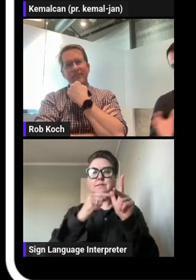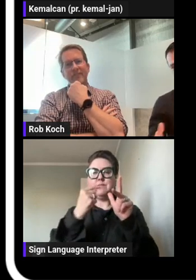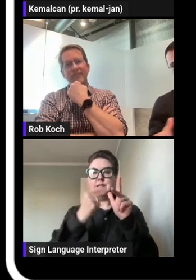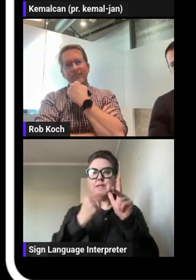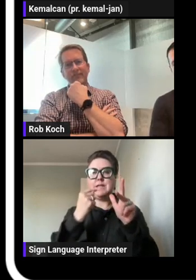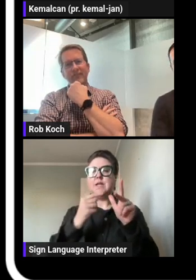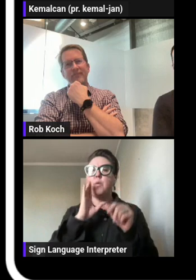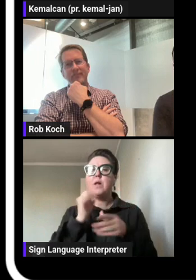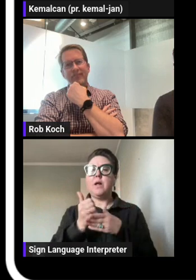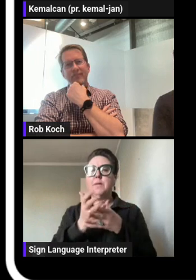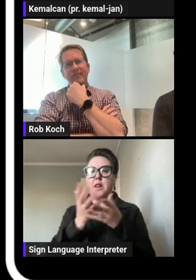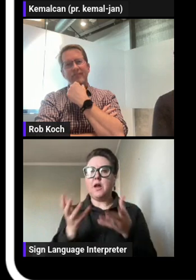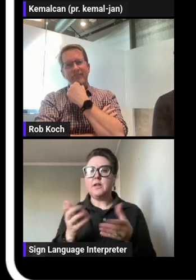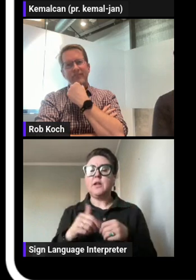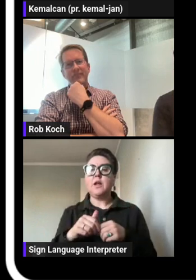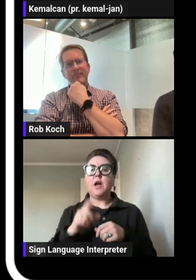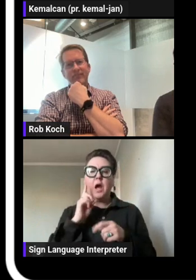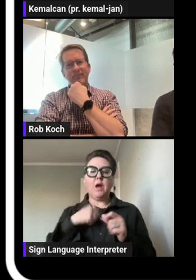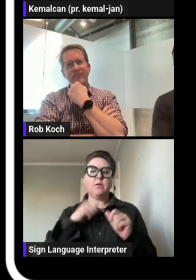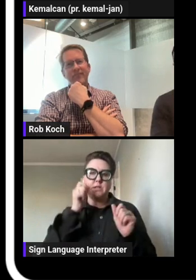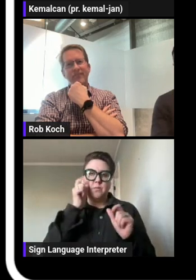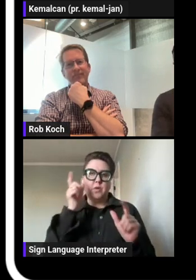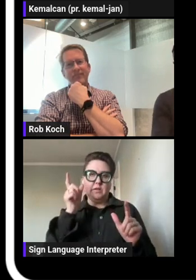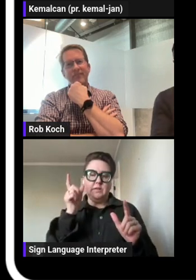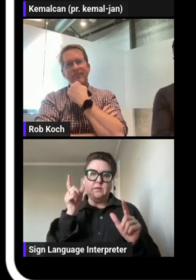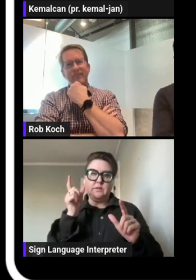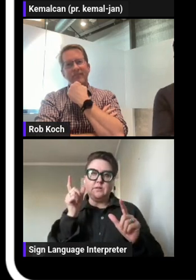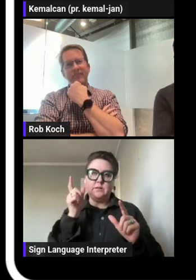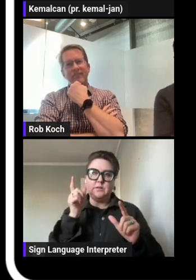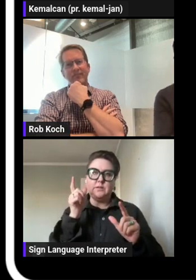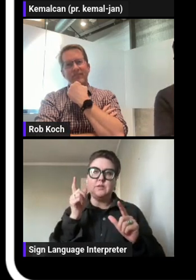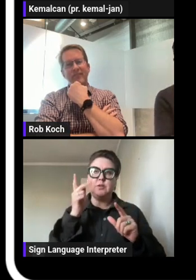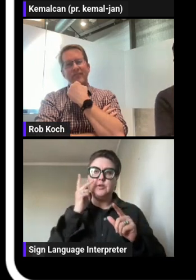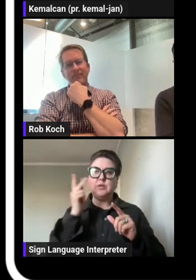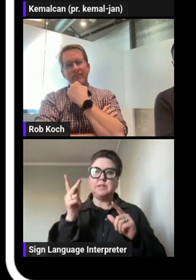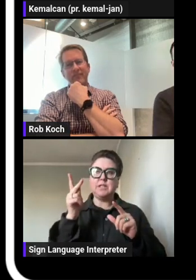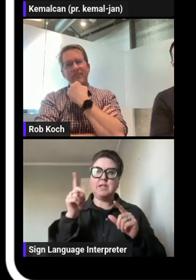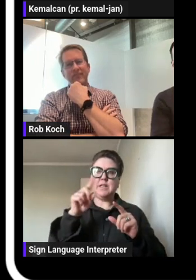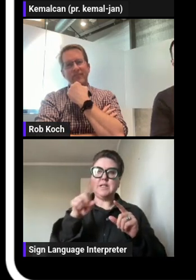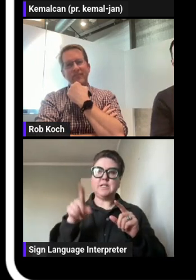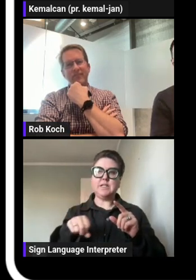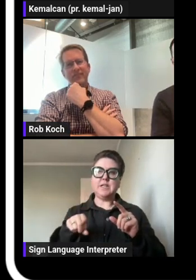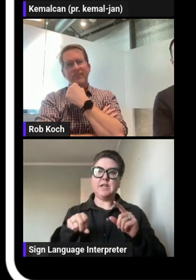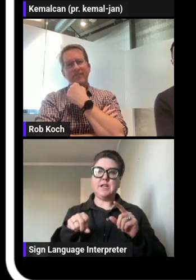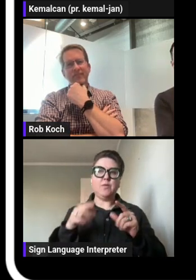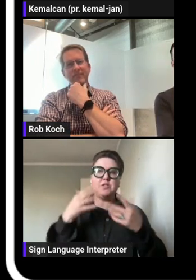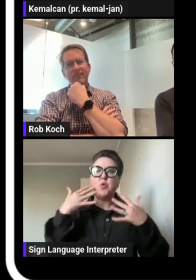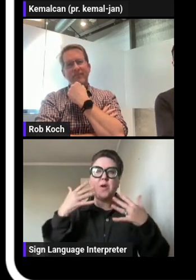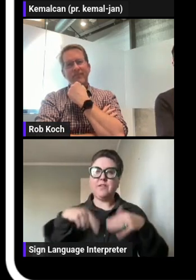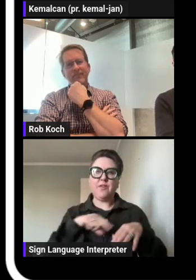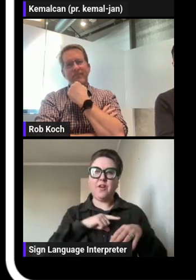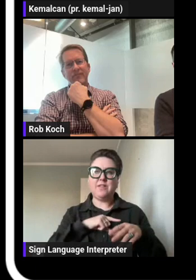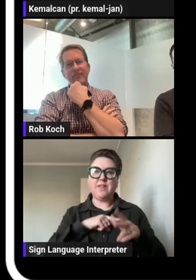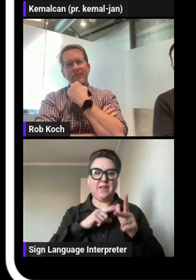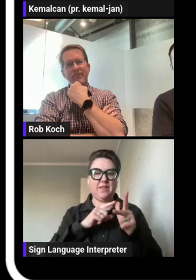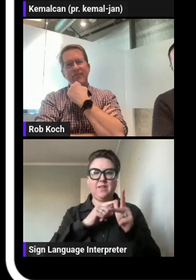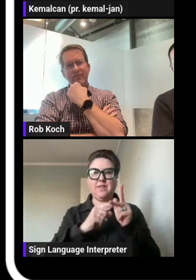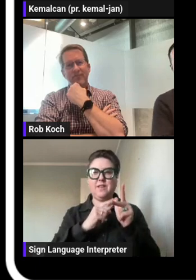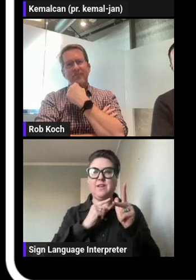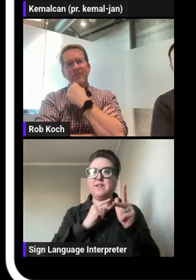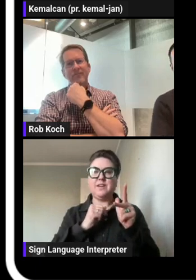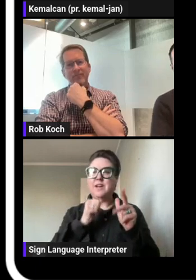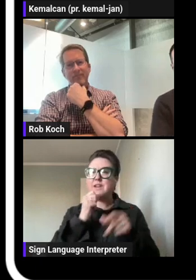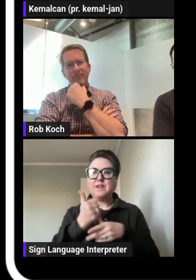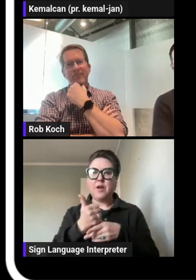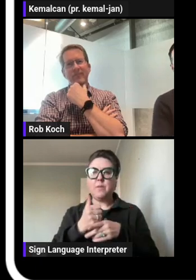Yes, I was surprised to see that Z was total noise for us. But there is actually value